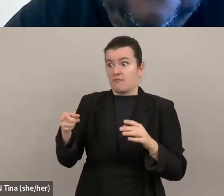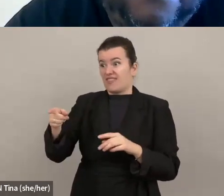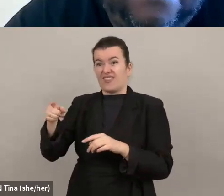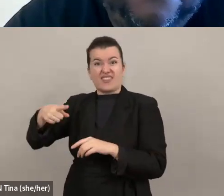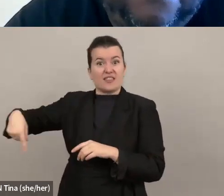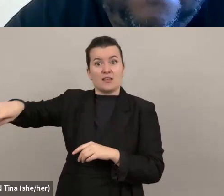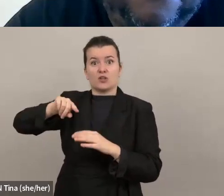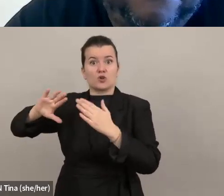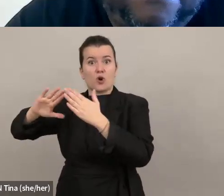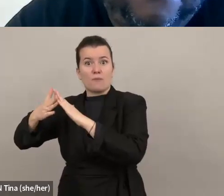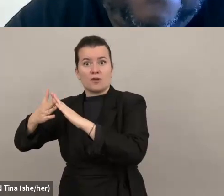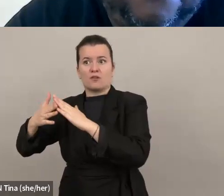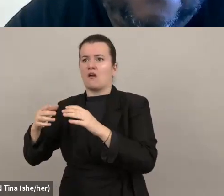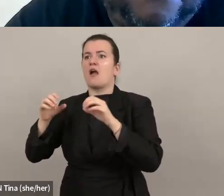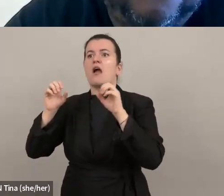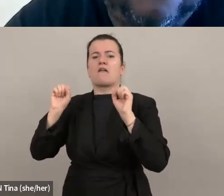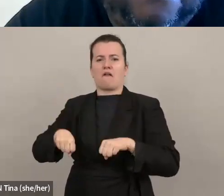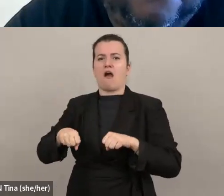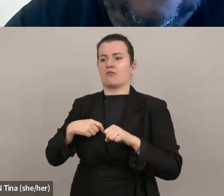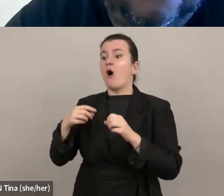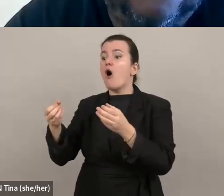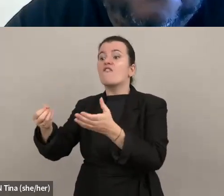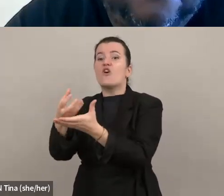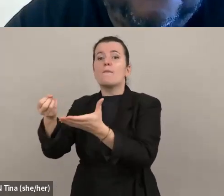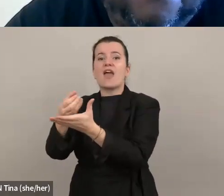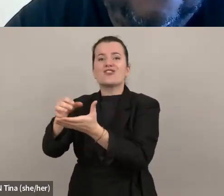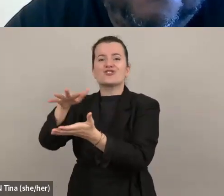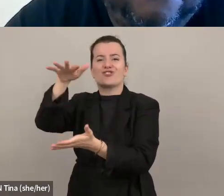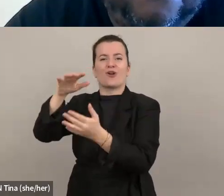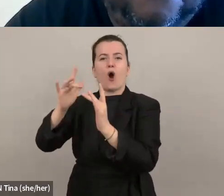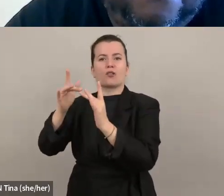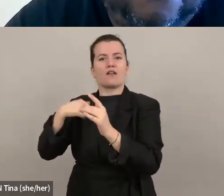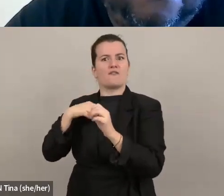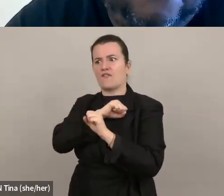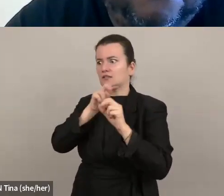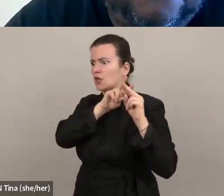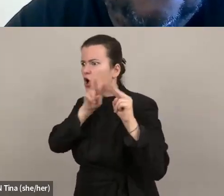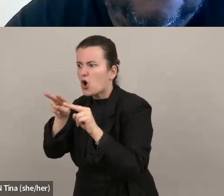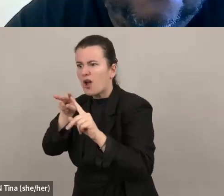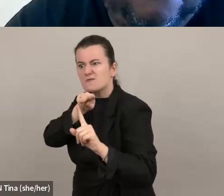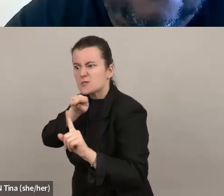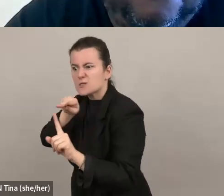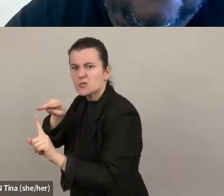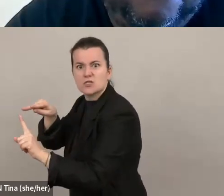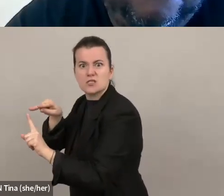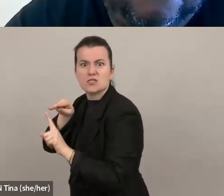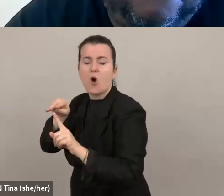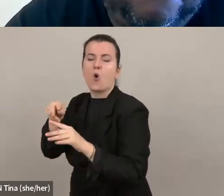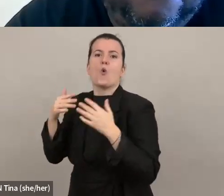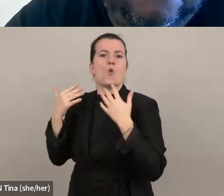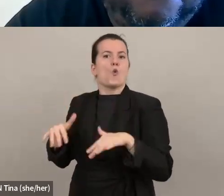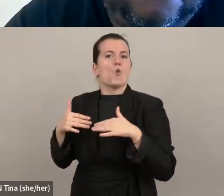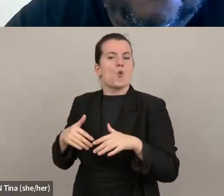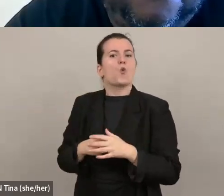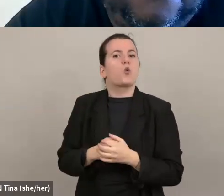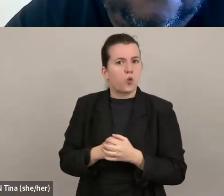can easily be dragged into surveillance, but also in the realities of insecurities, particularly in, for